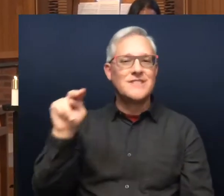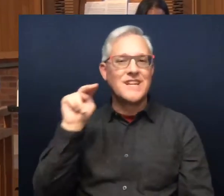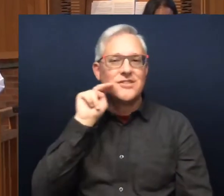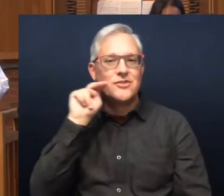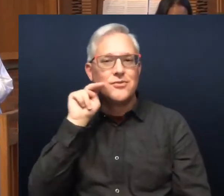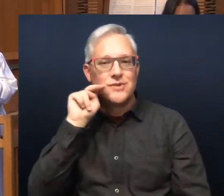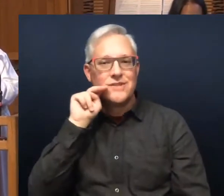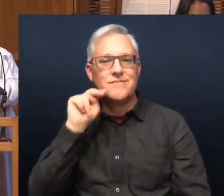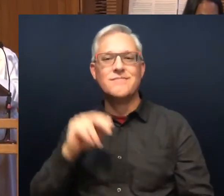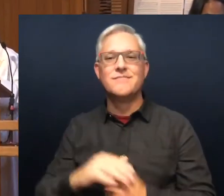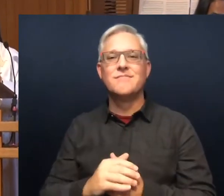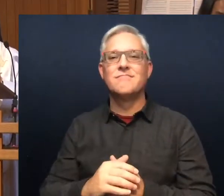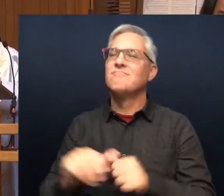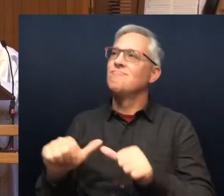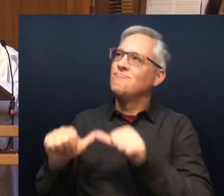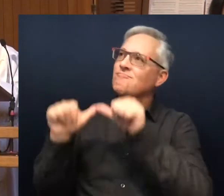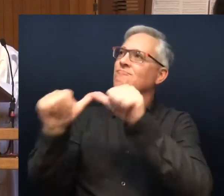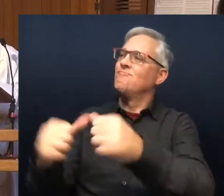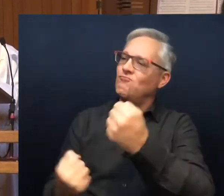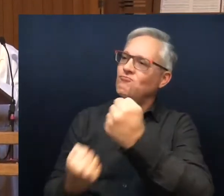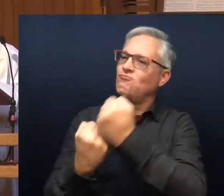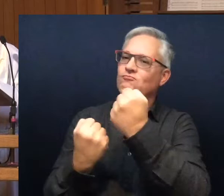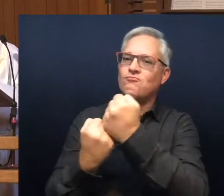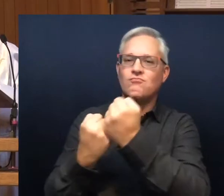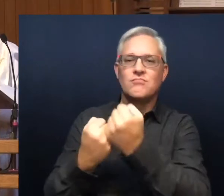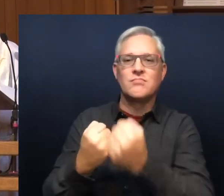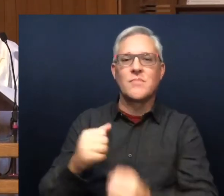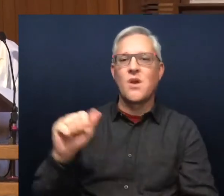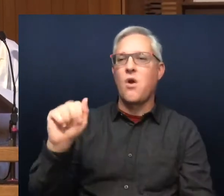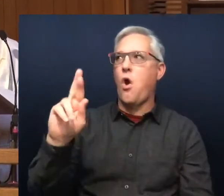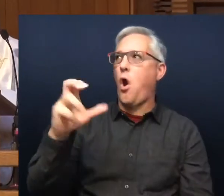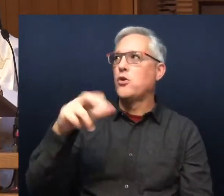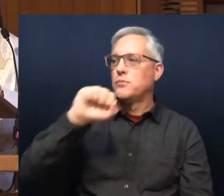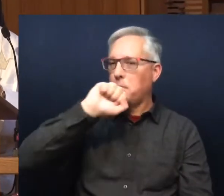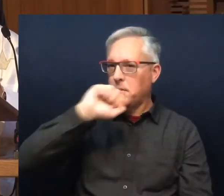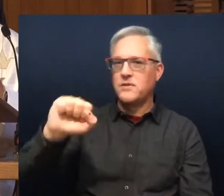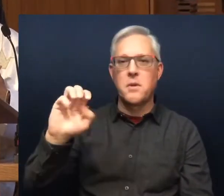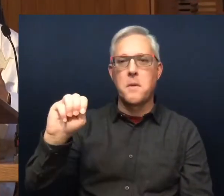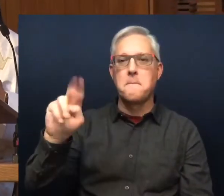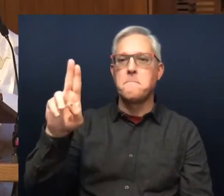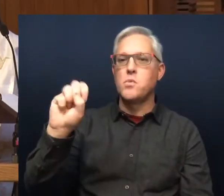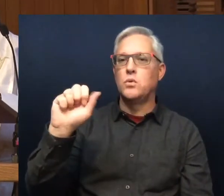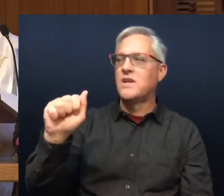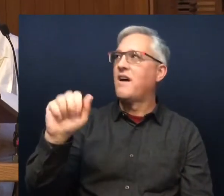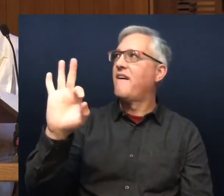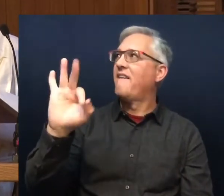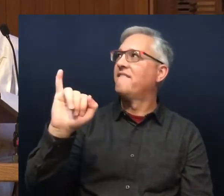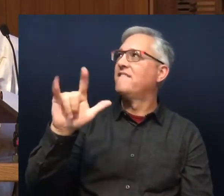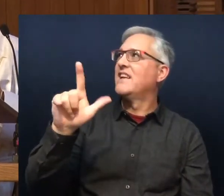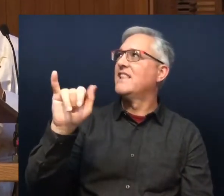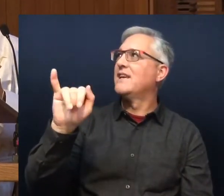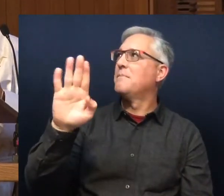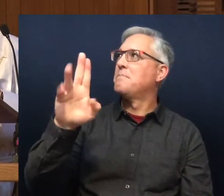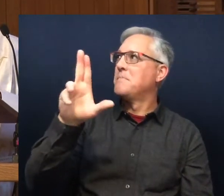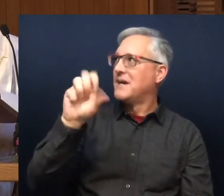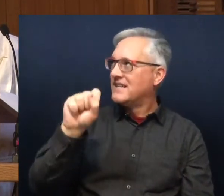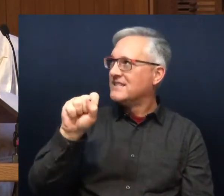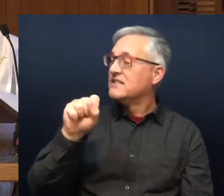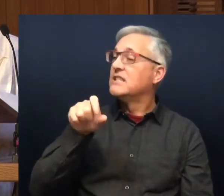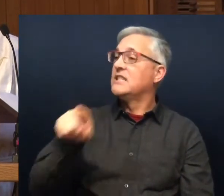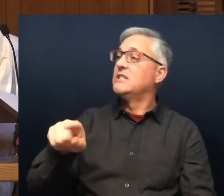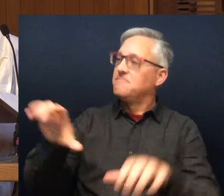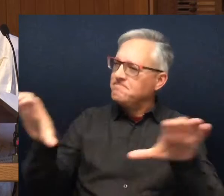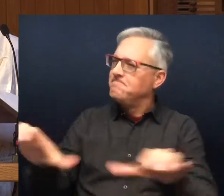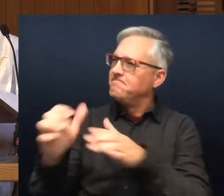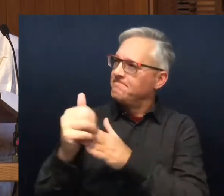Nigeria. Continue to uphold Archbishop Musa Filibus as he endeavors to guide